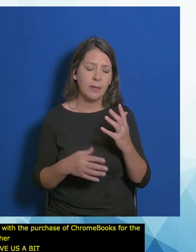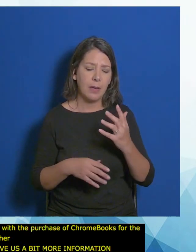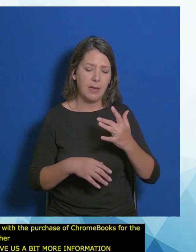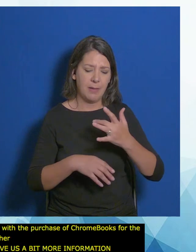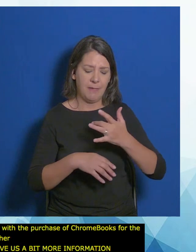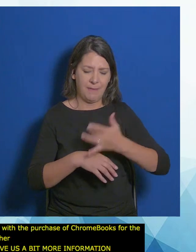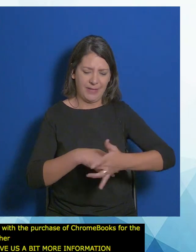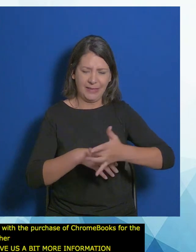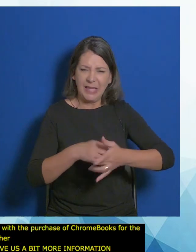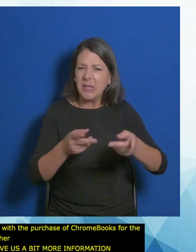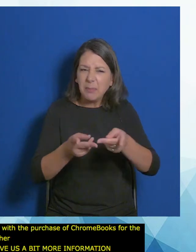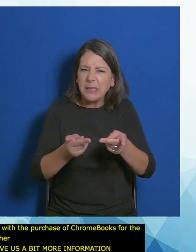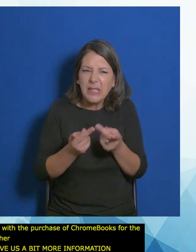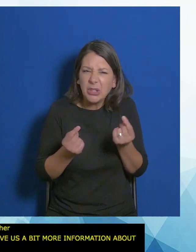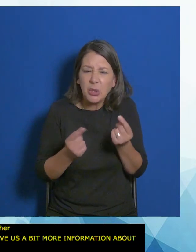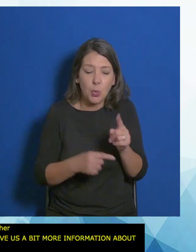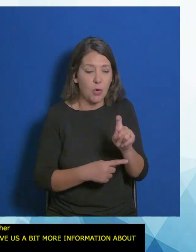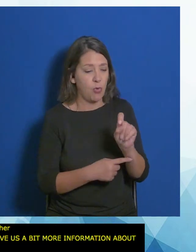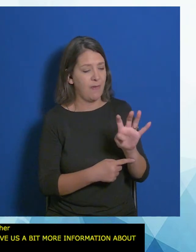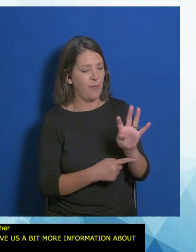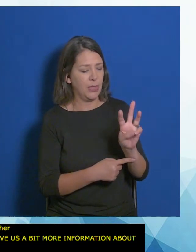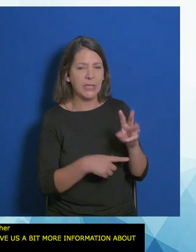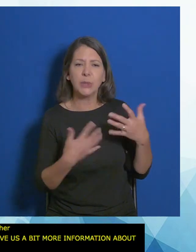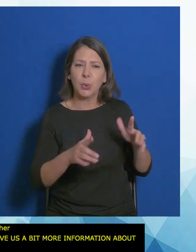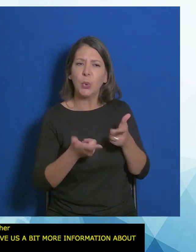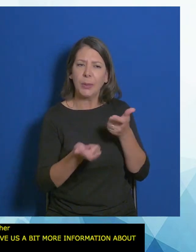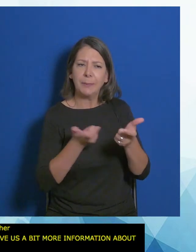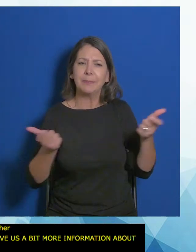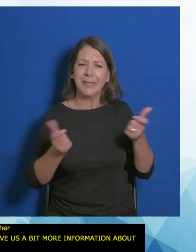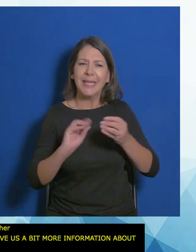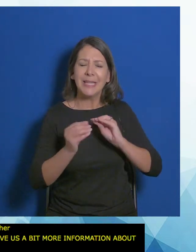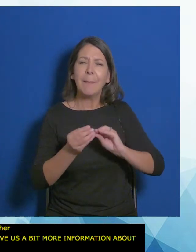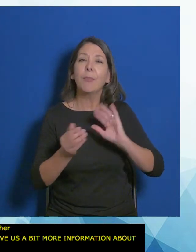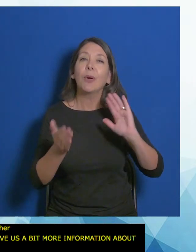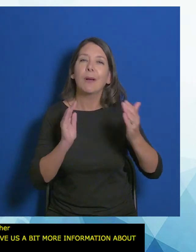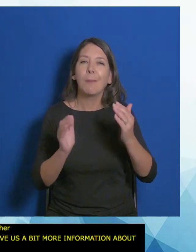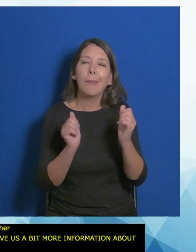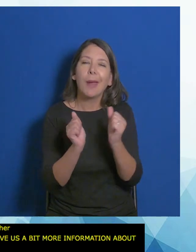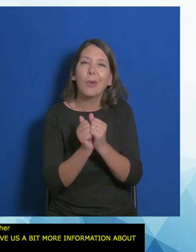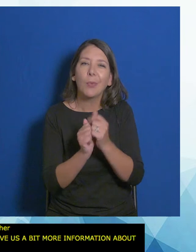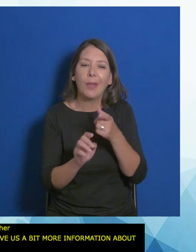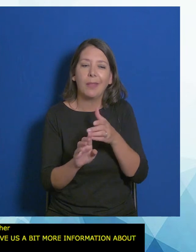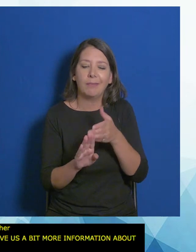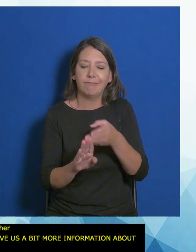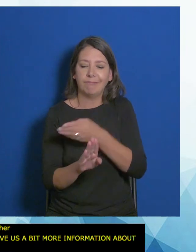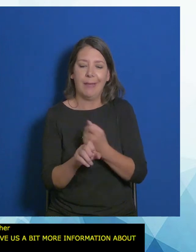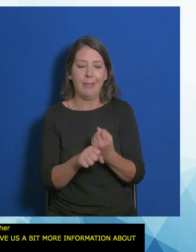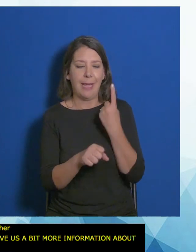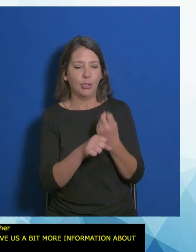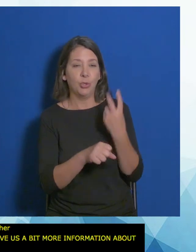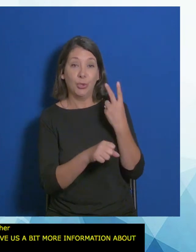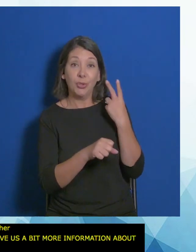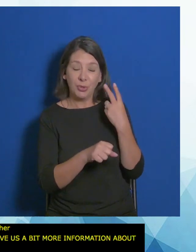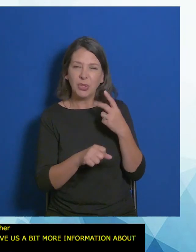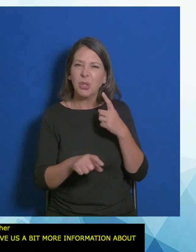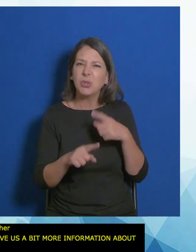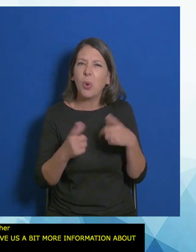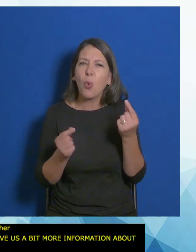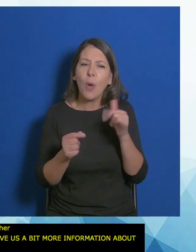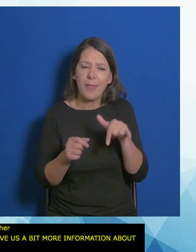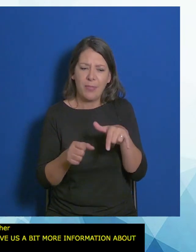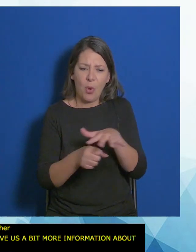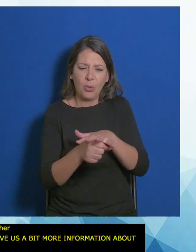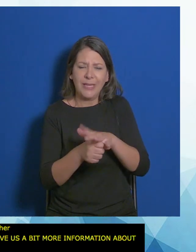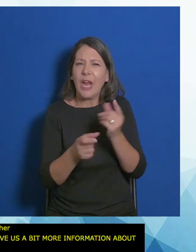vacant? 146 is obviously a significant number compared to the previous school year, so I'm wondering, are there specific areas that